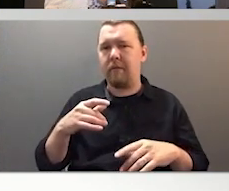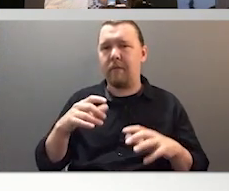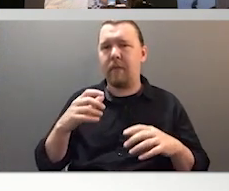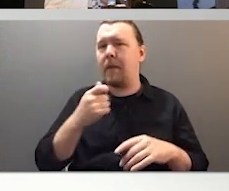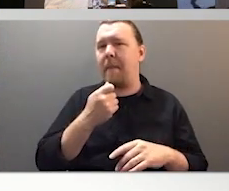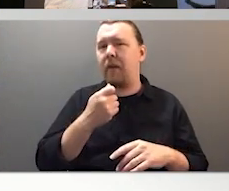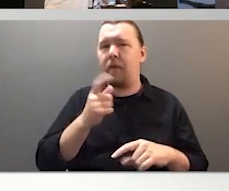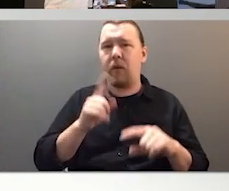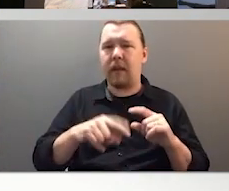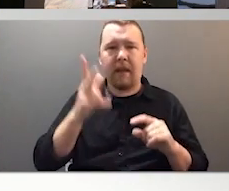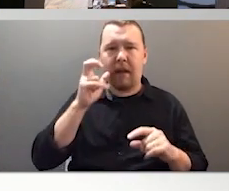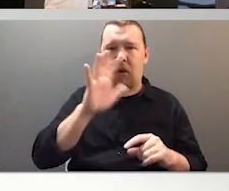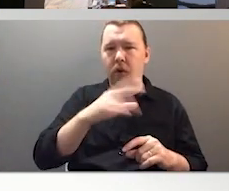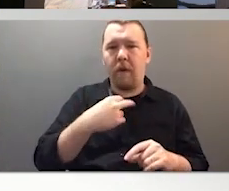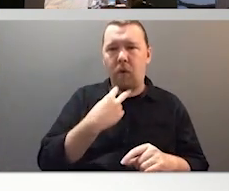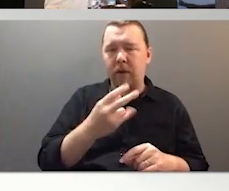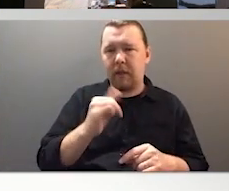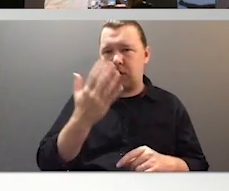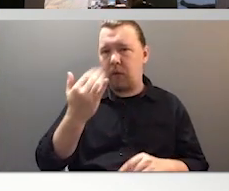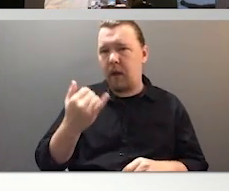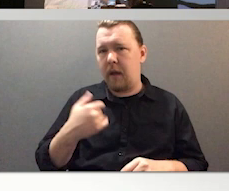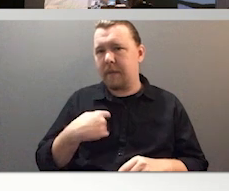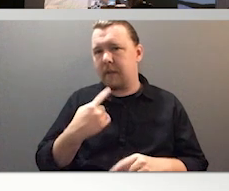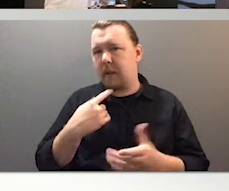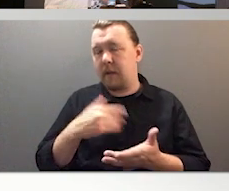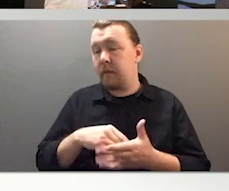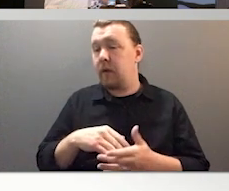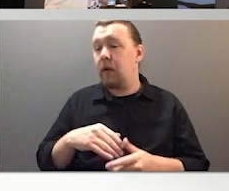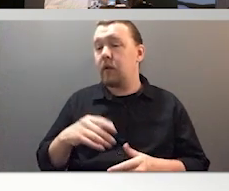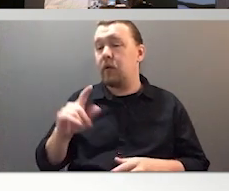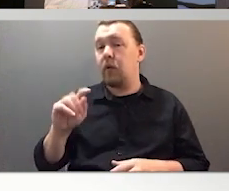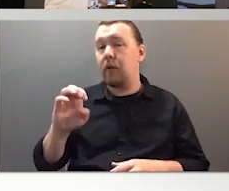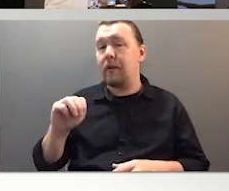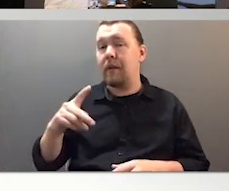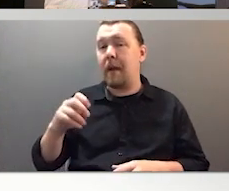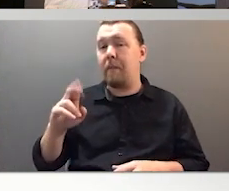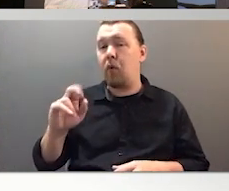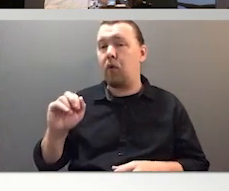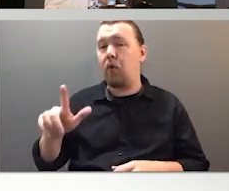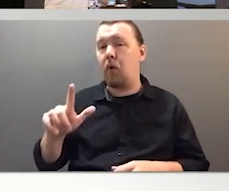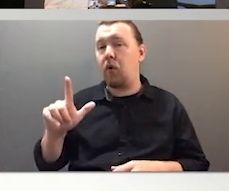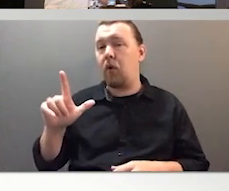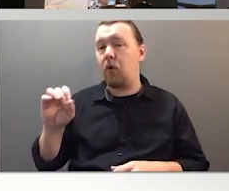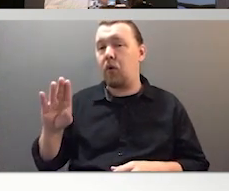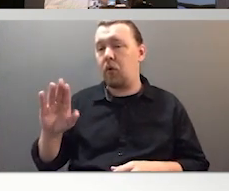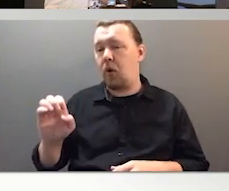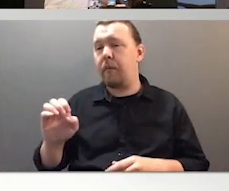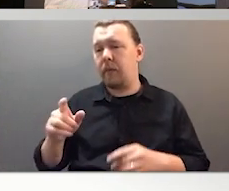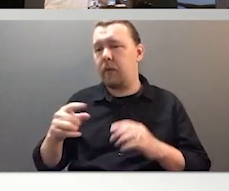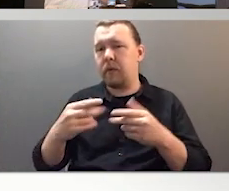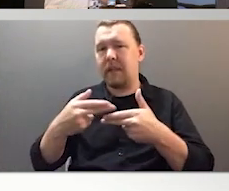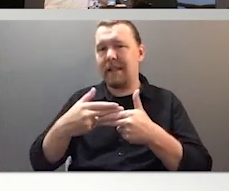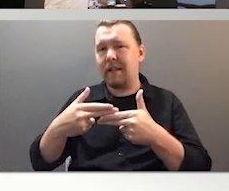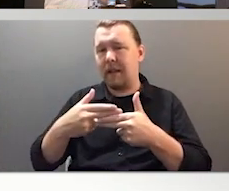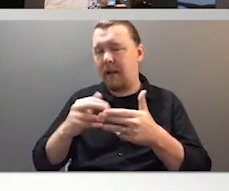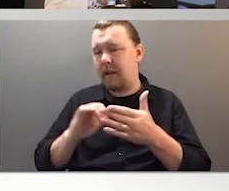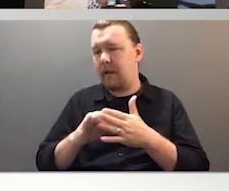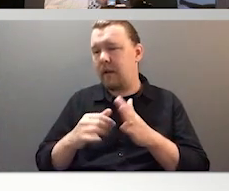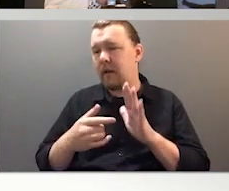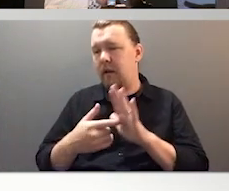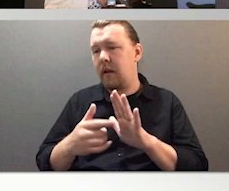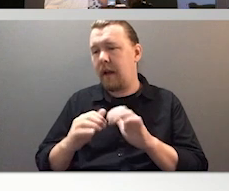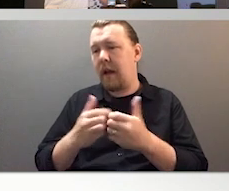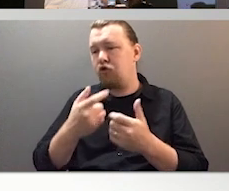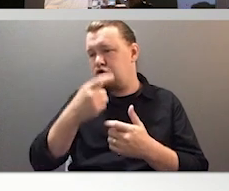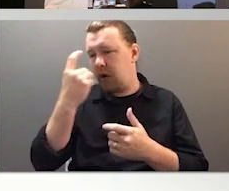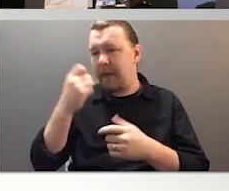Okay, so temporal lobe so there was a slide on how trauma affects neurological processing.